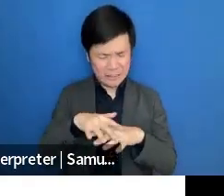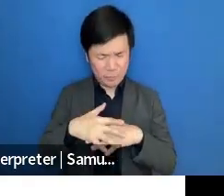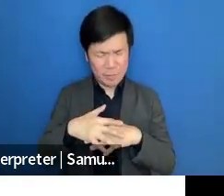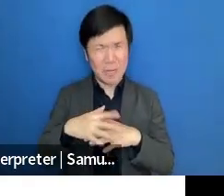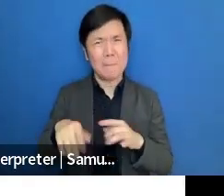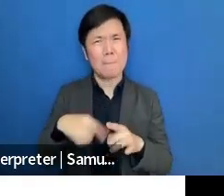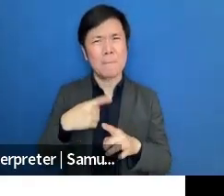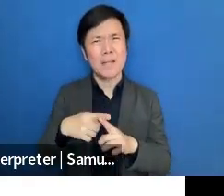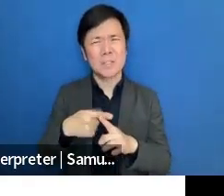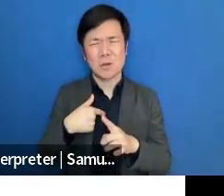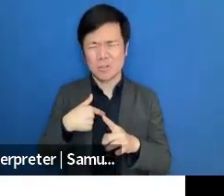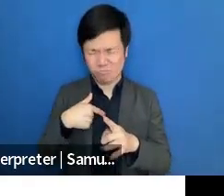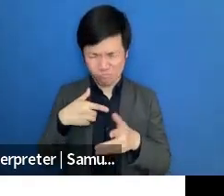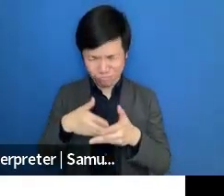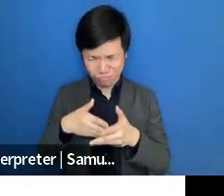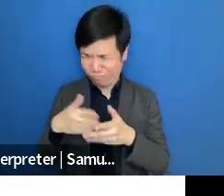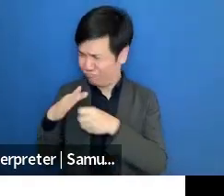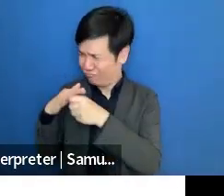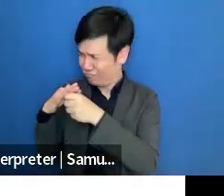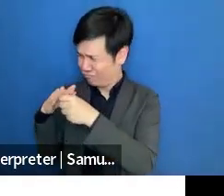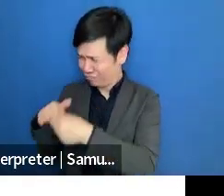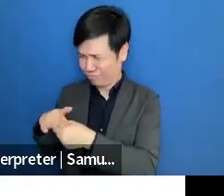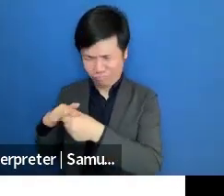multiple forms of discrimination.